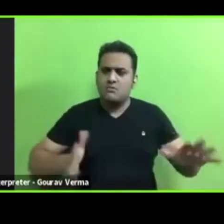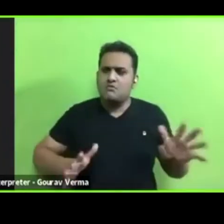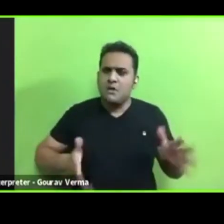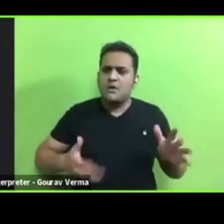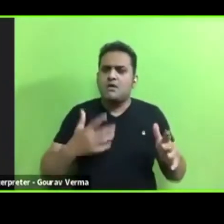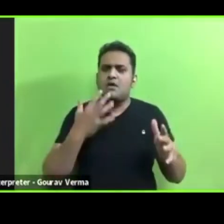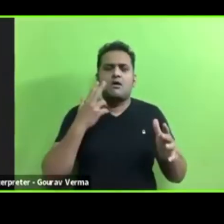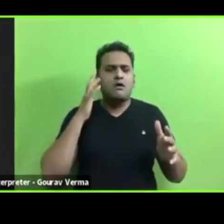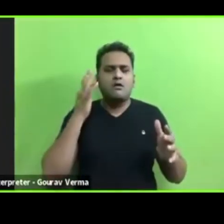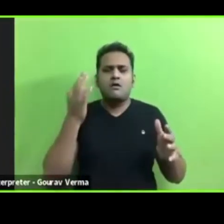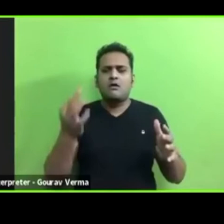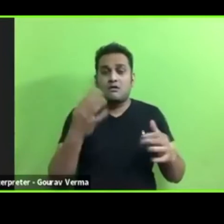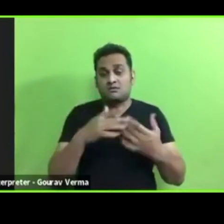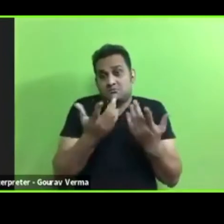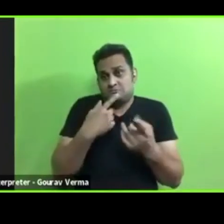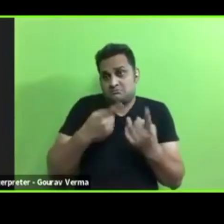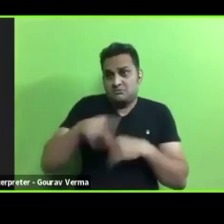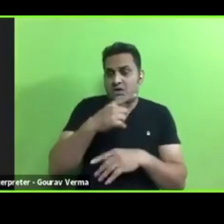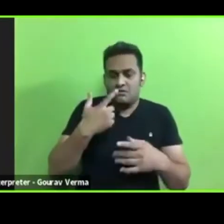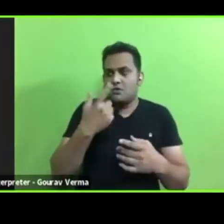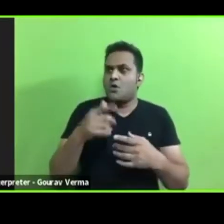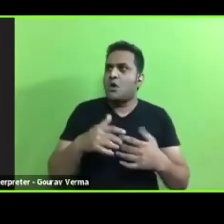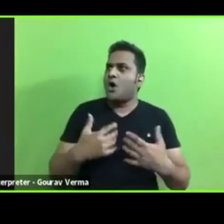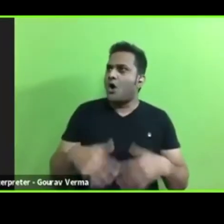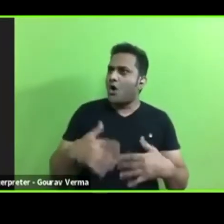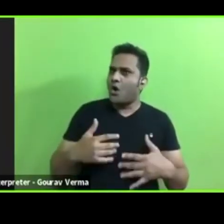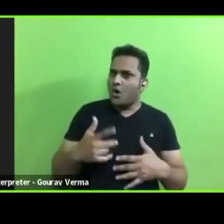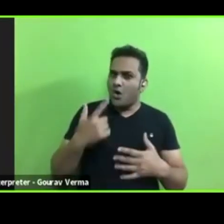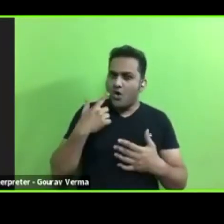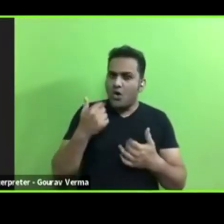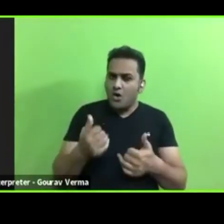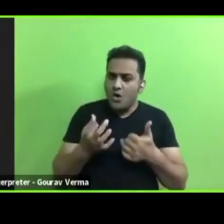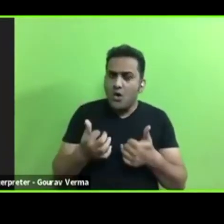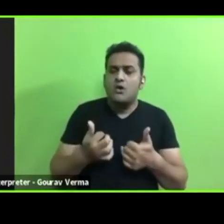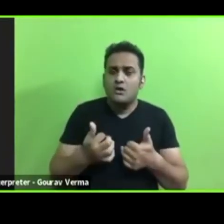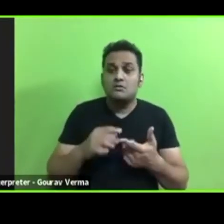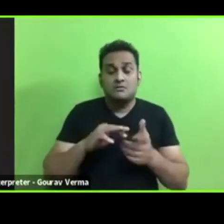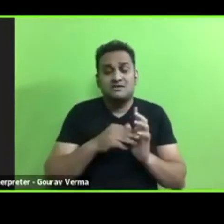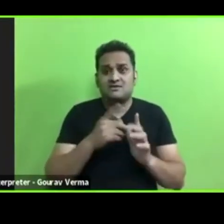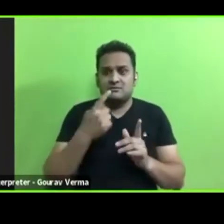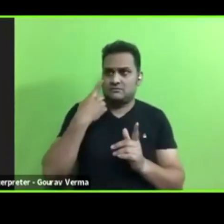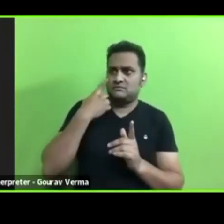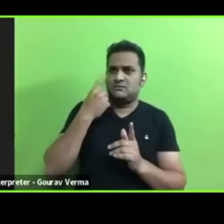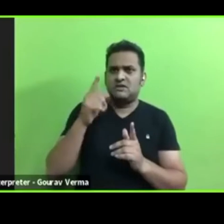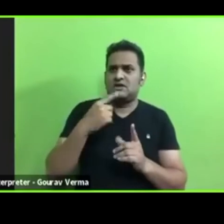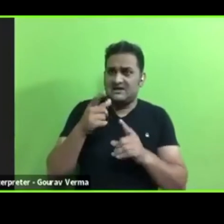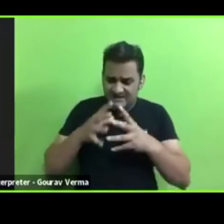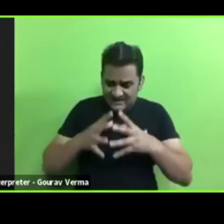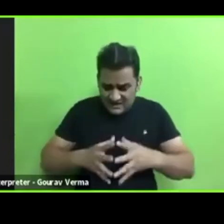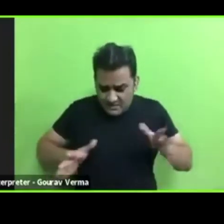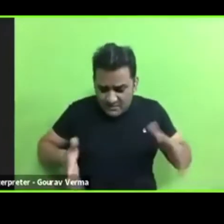in the audience to say, aha, not for a moment thinking about where did the